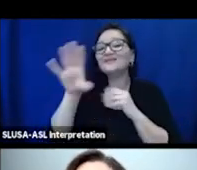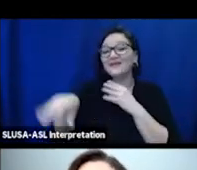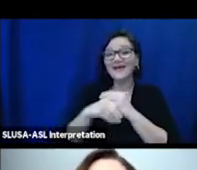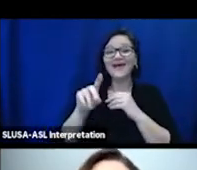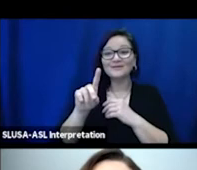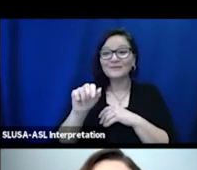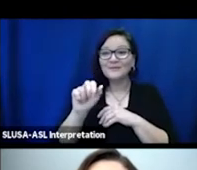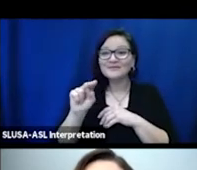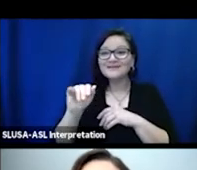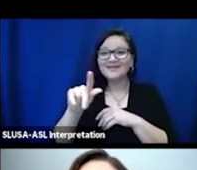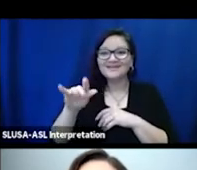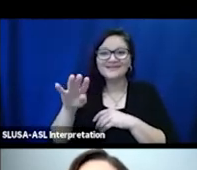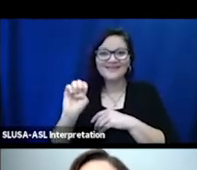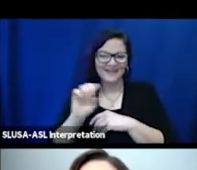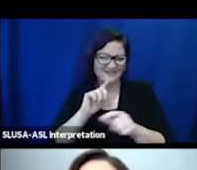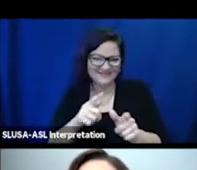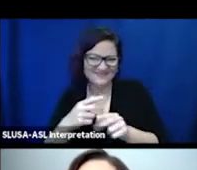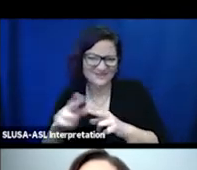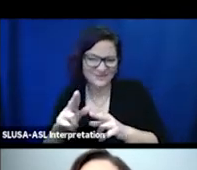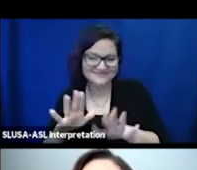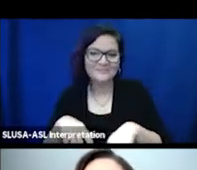saying, and very quickly,